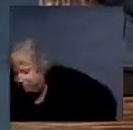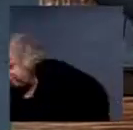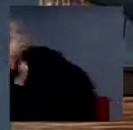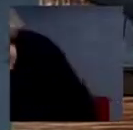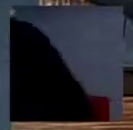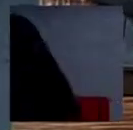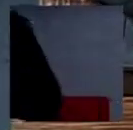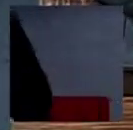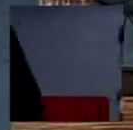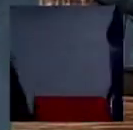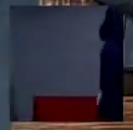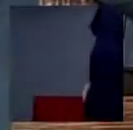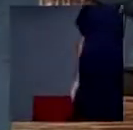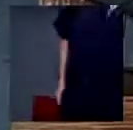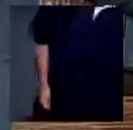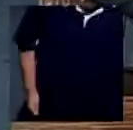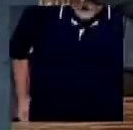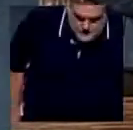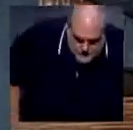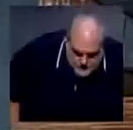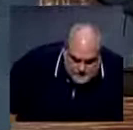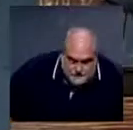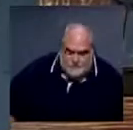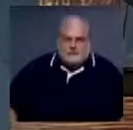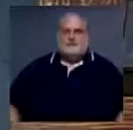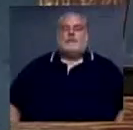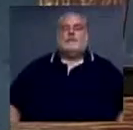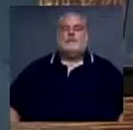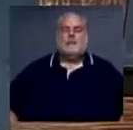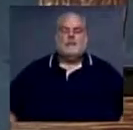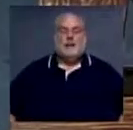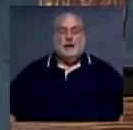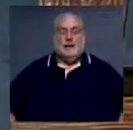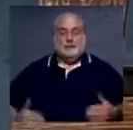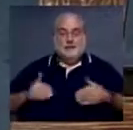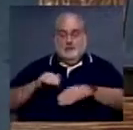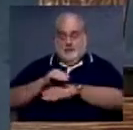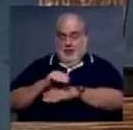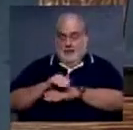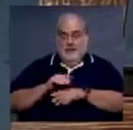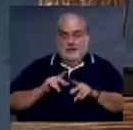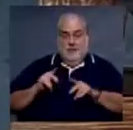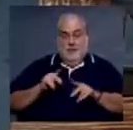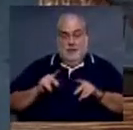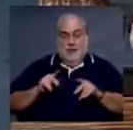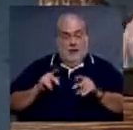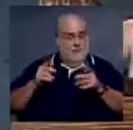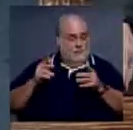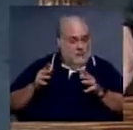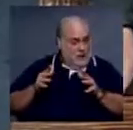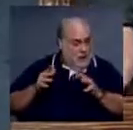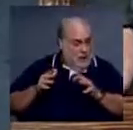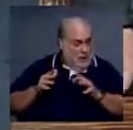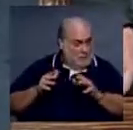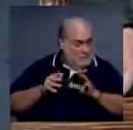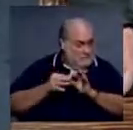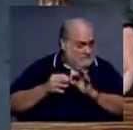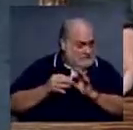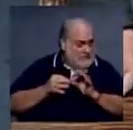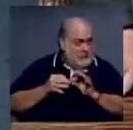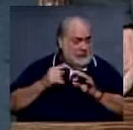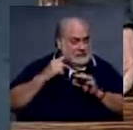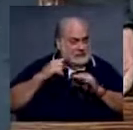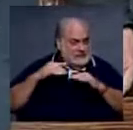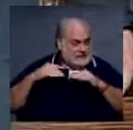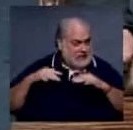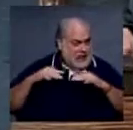You know, the folks here tonight talked about doing sound levels and that sort